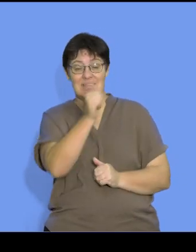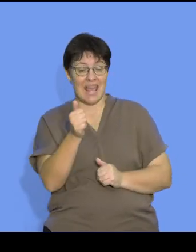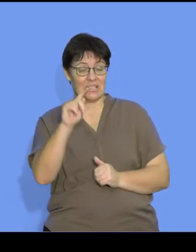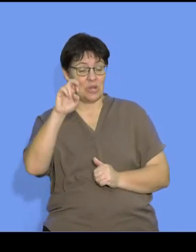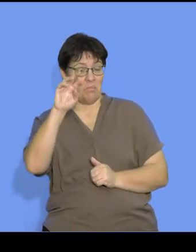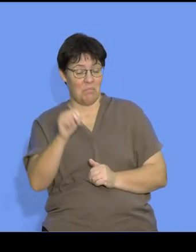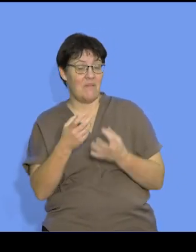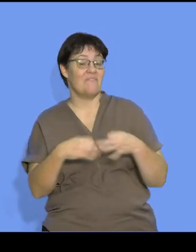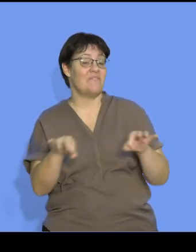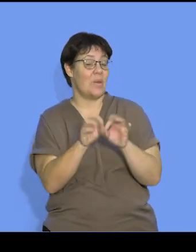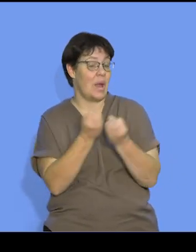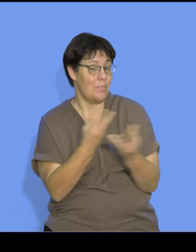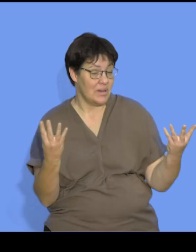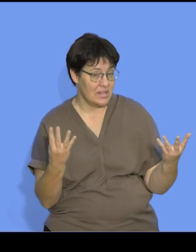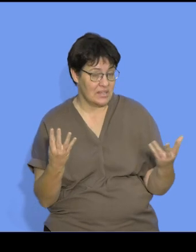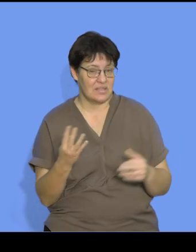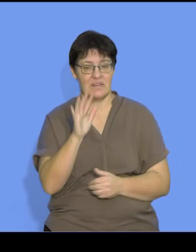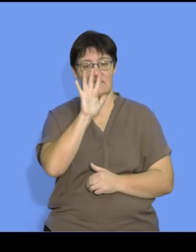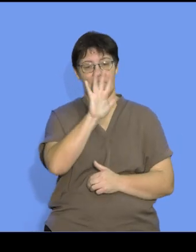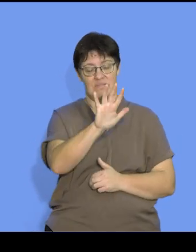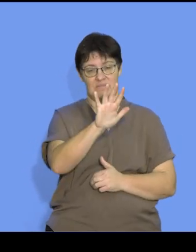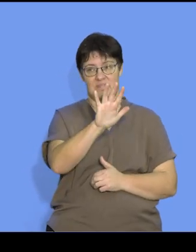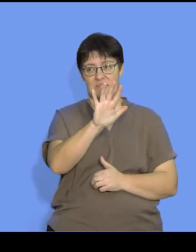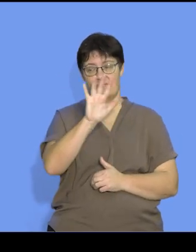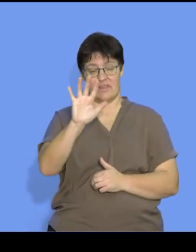have a value of 55.